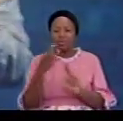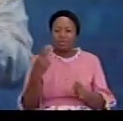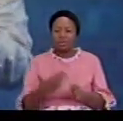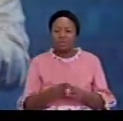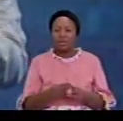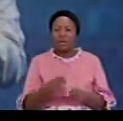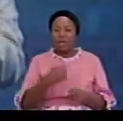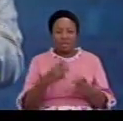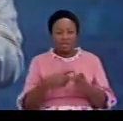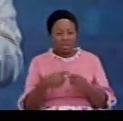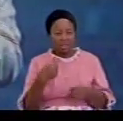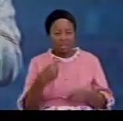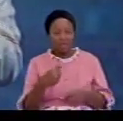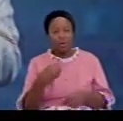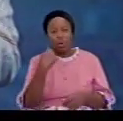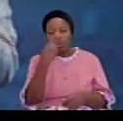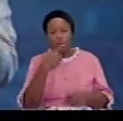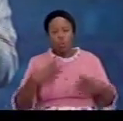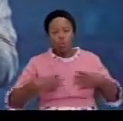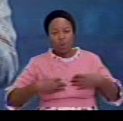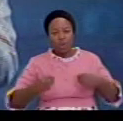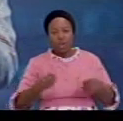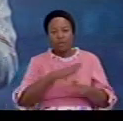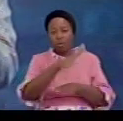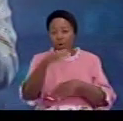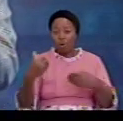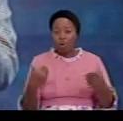And then he says, who healeth